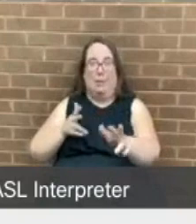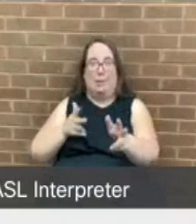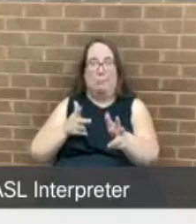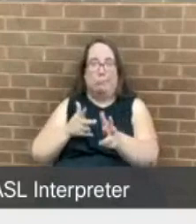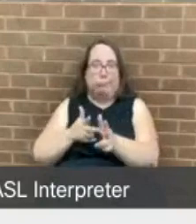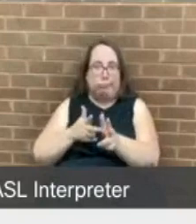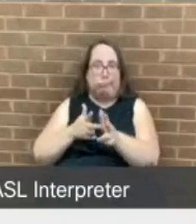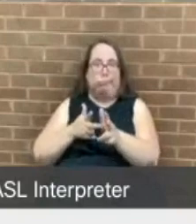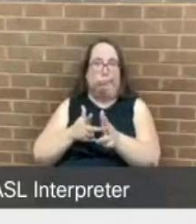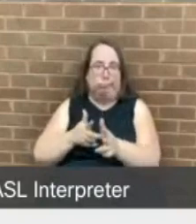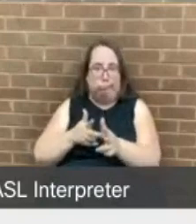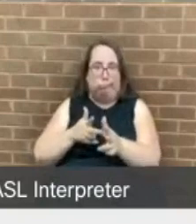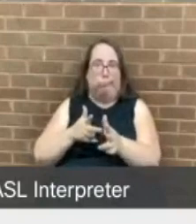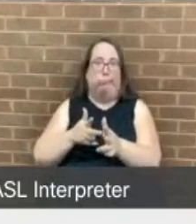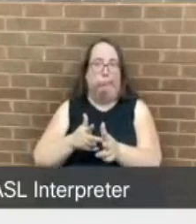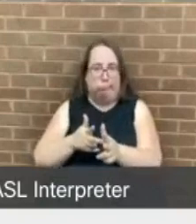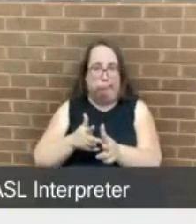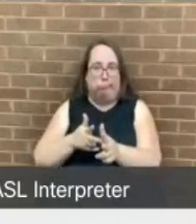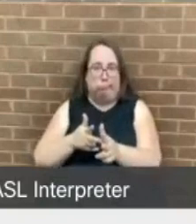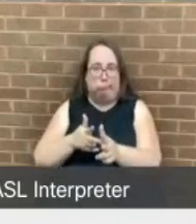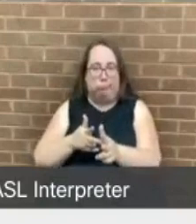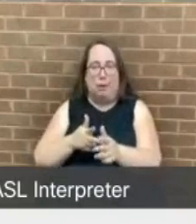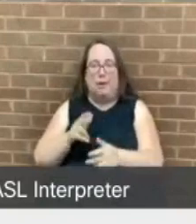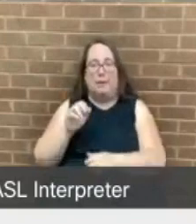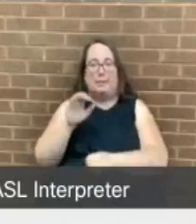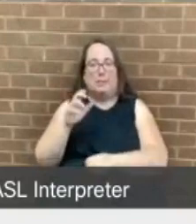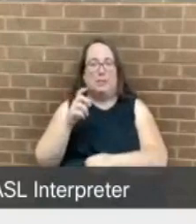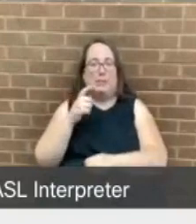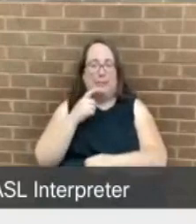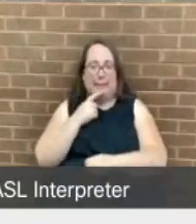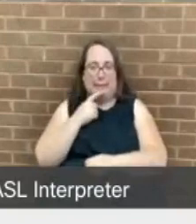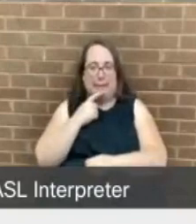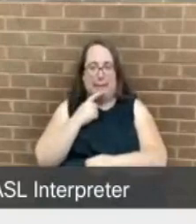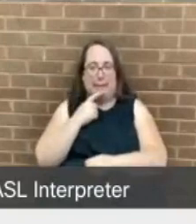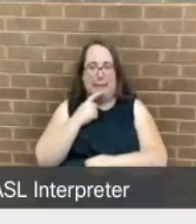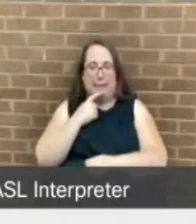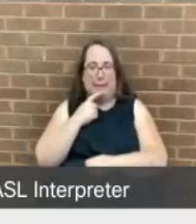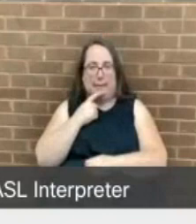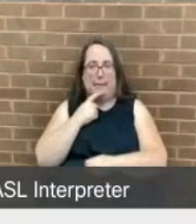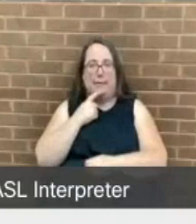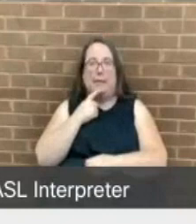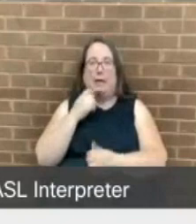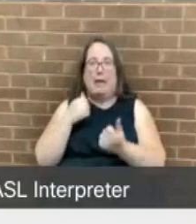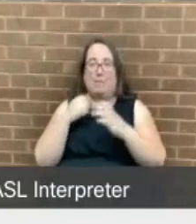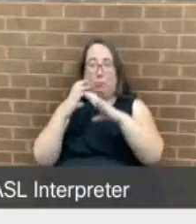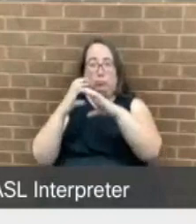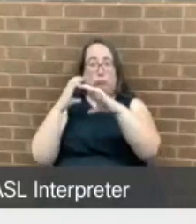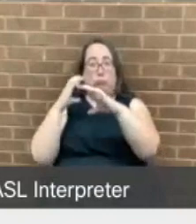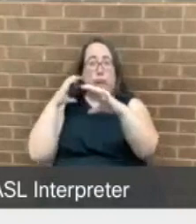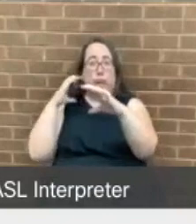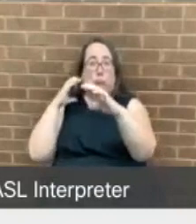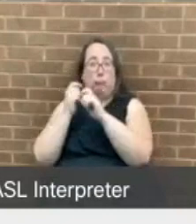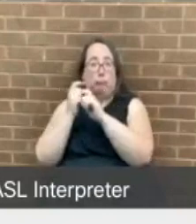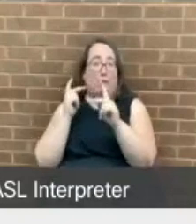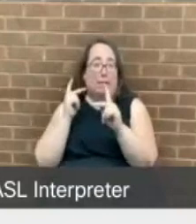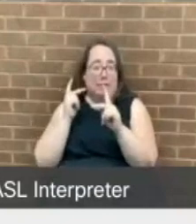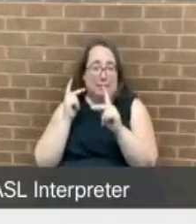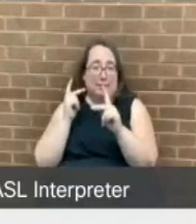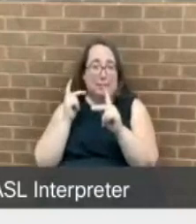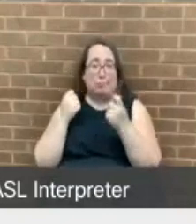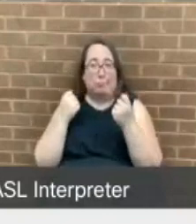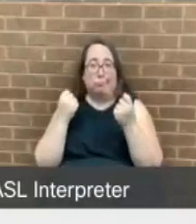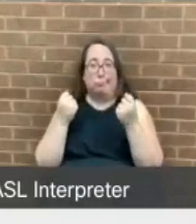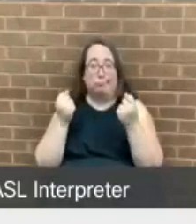And as the secretary mentioned, when we do have tractor-trailer issues, it's usually